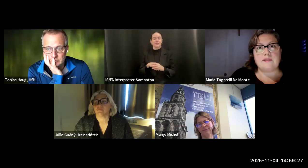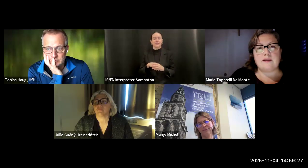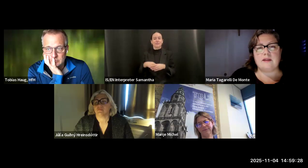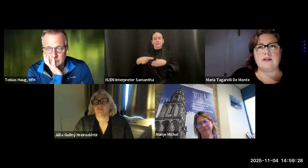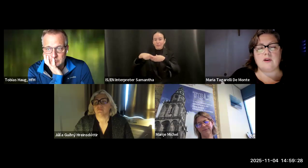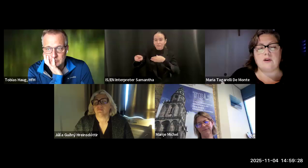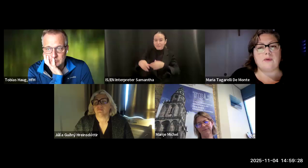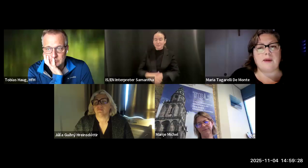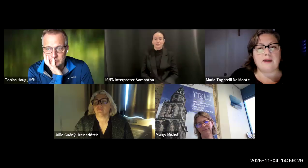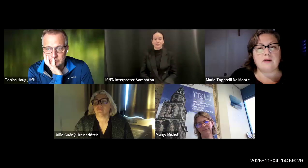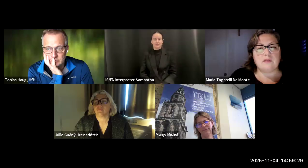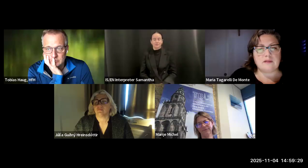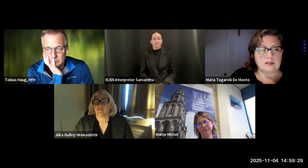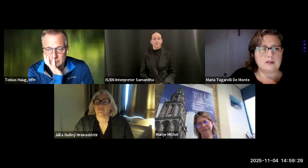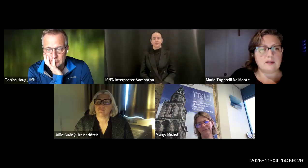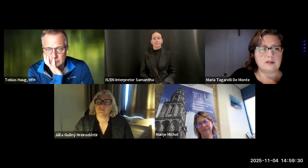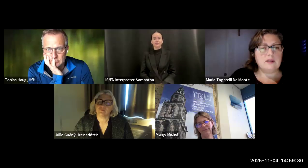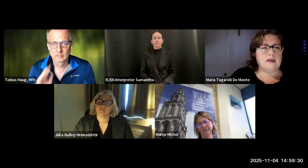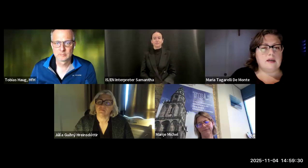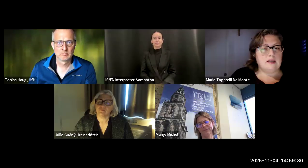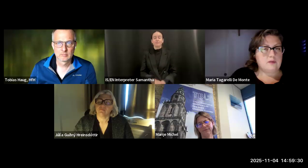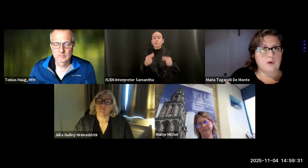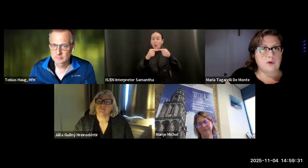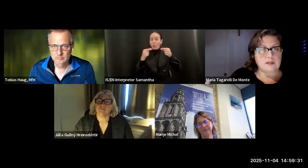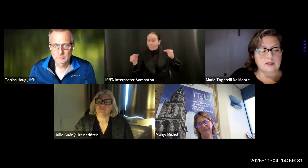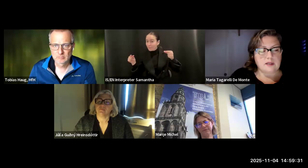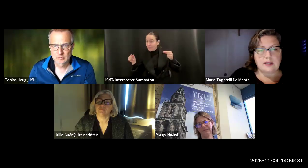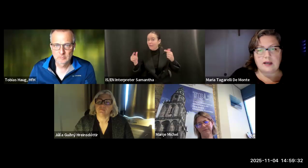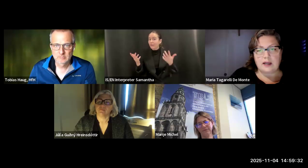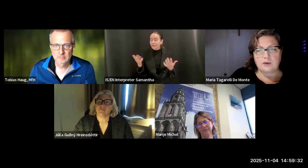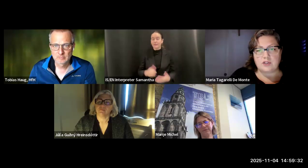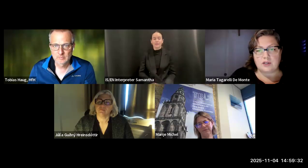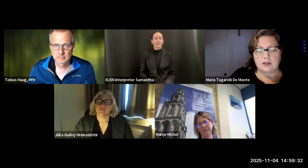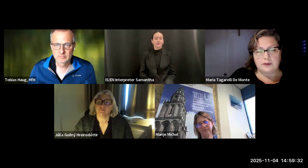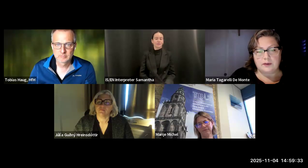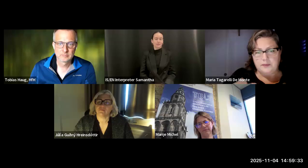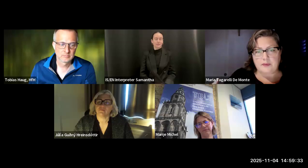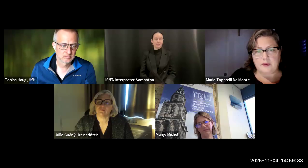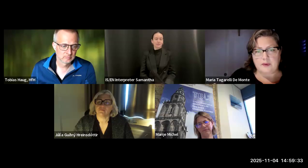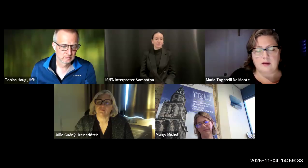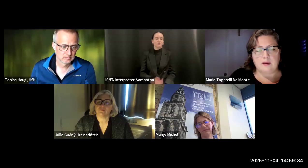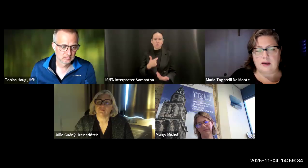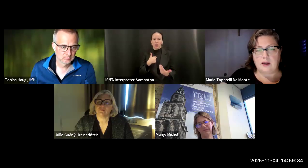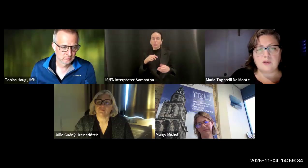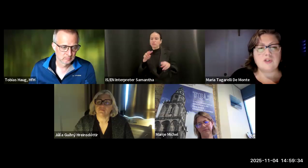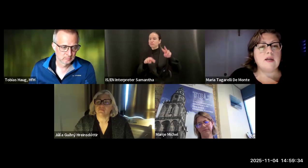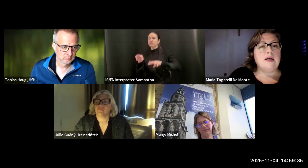the increase in their grammatical skill towards sign language,